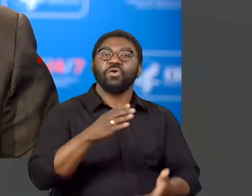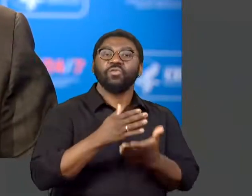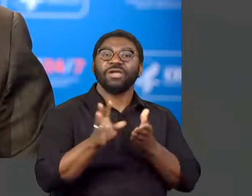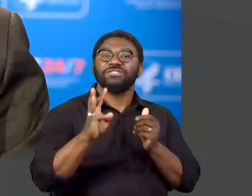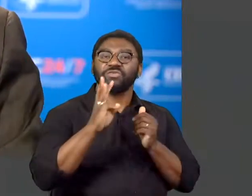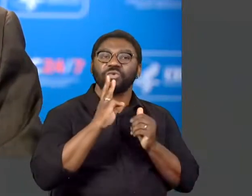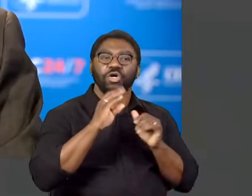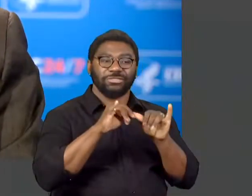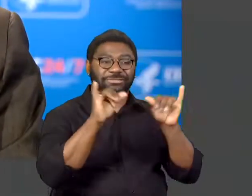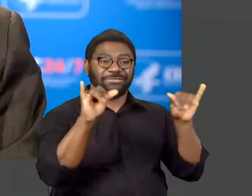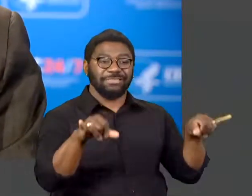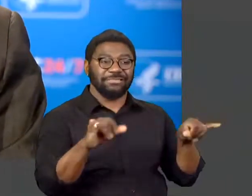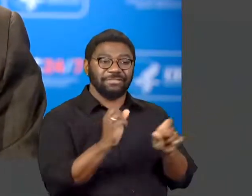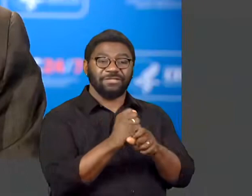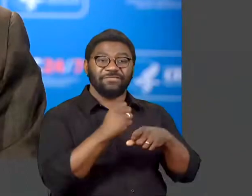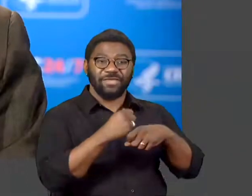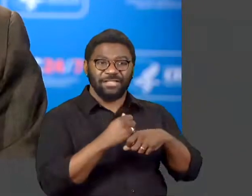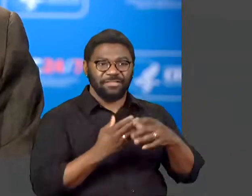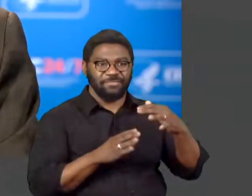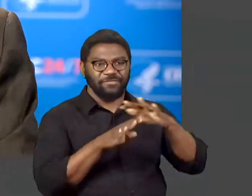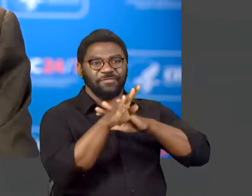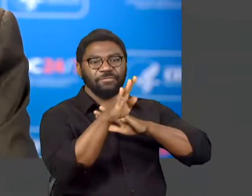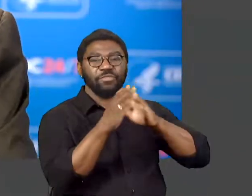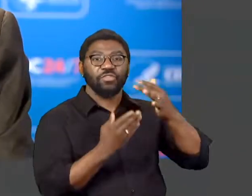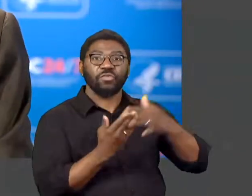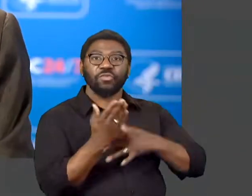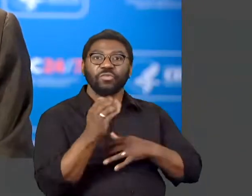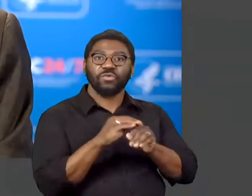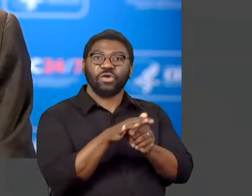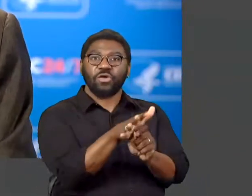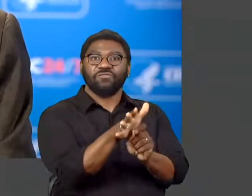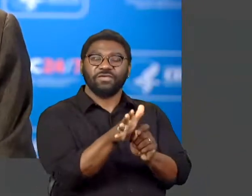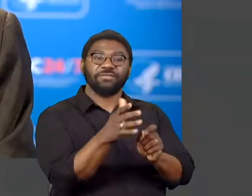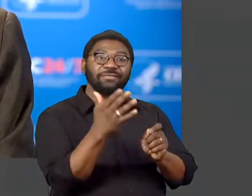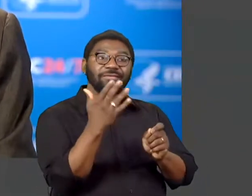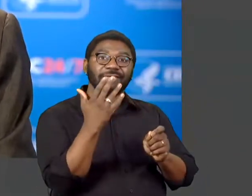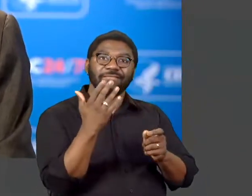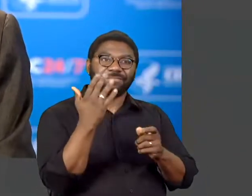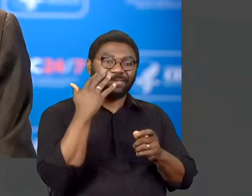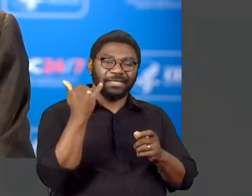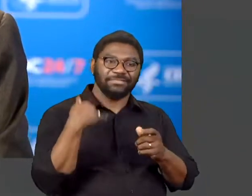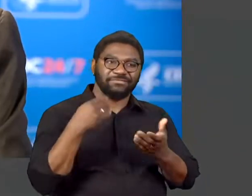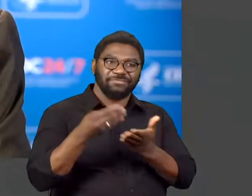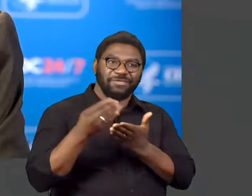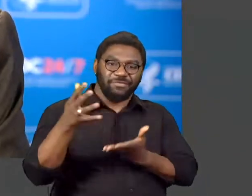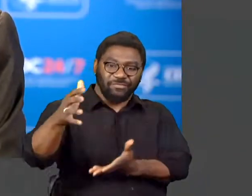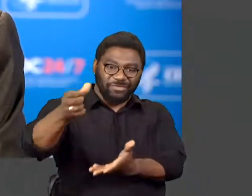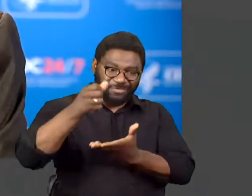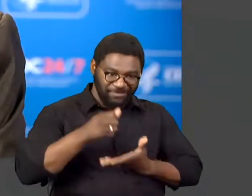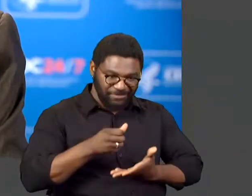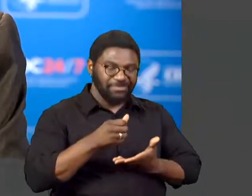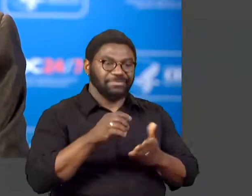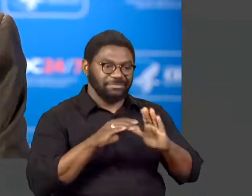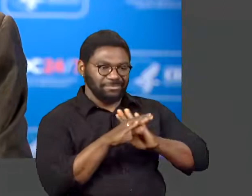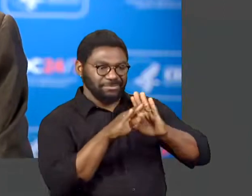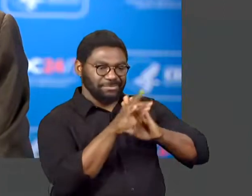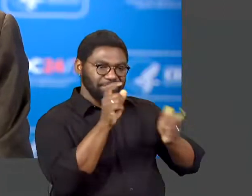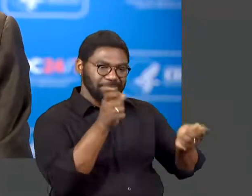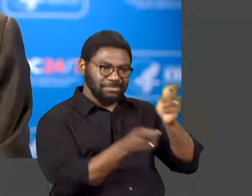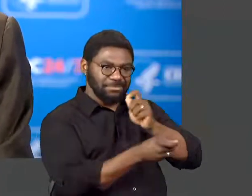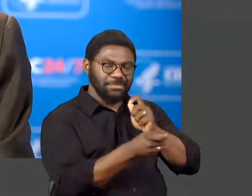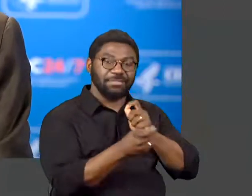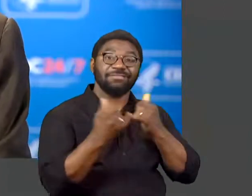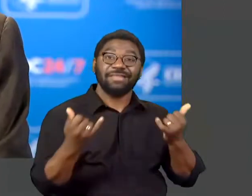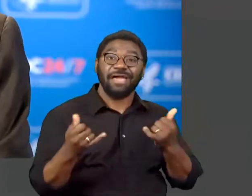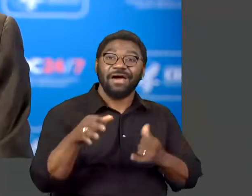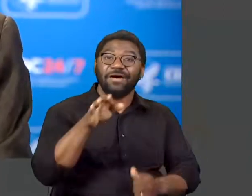we have was developed through the course of COVID based on investments that we received. And now, in light of influenza, bird flu, we're